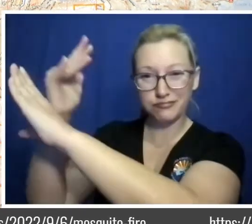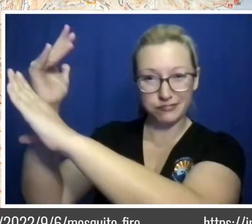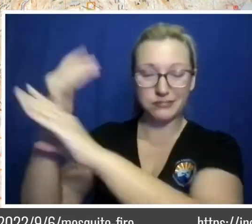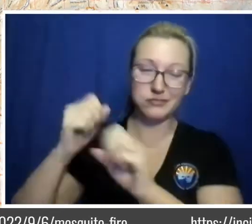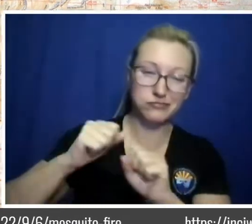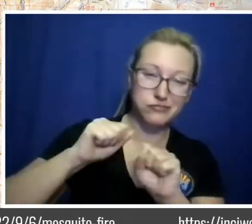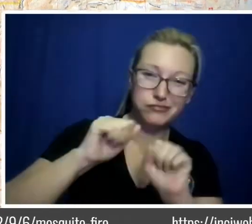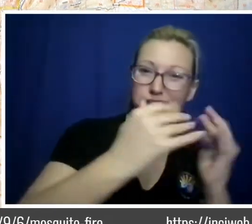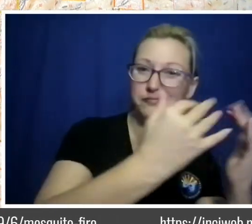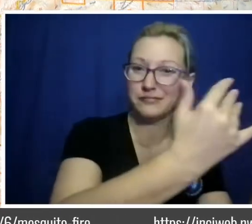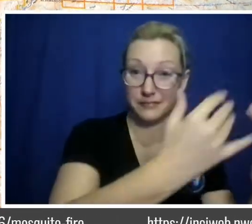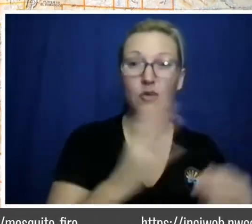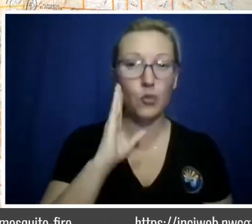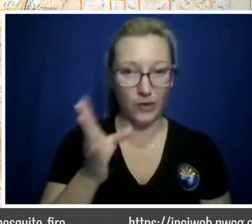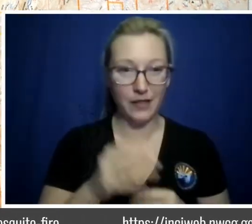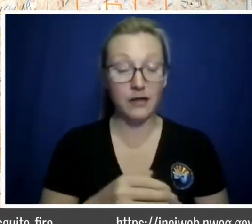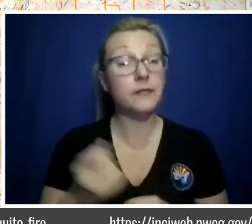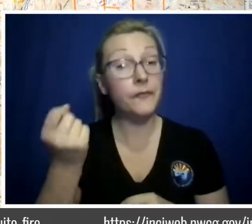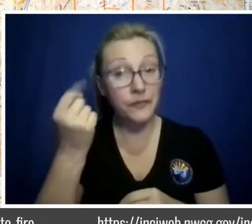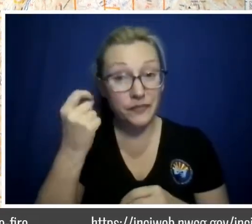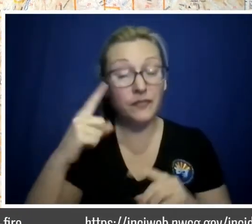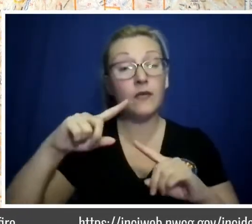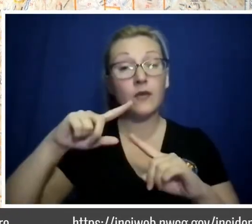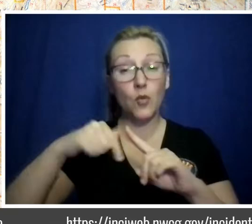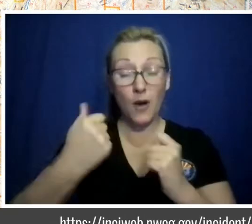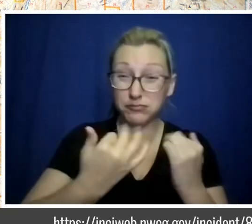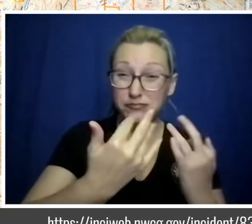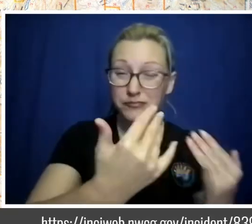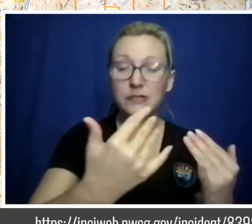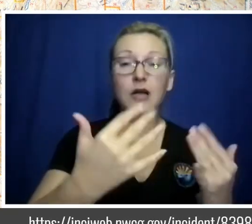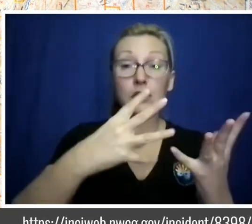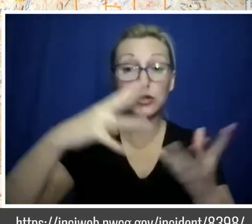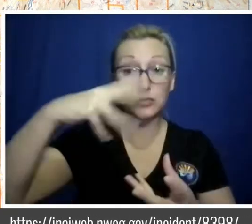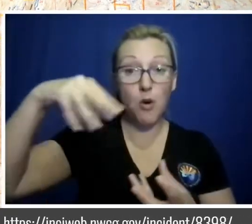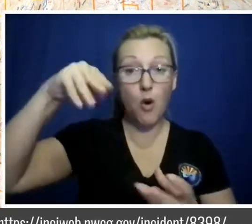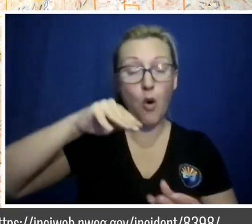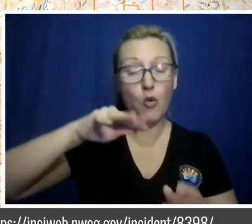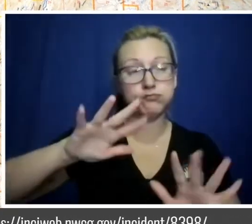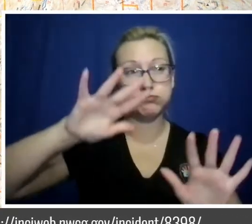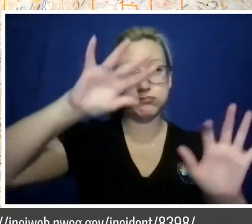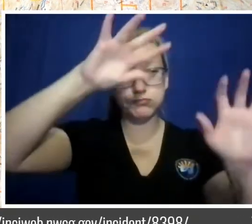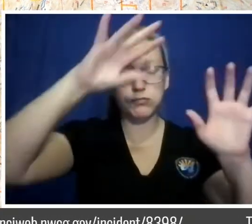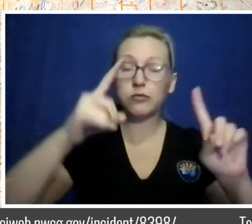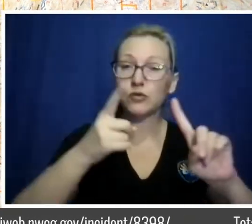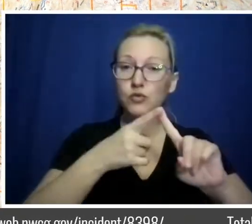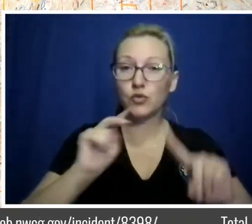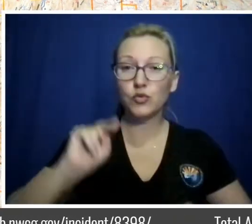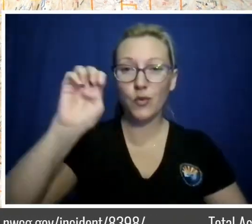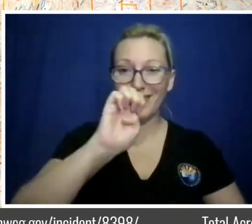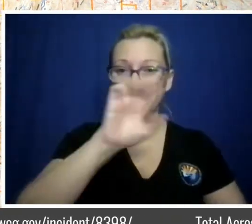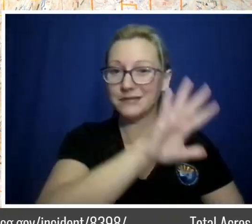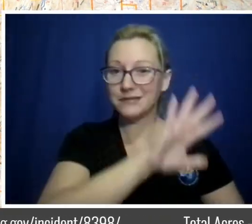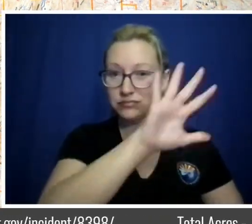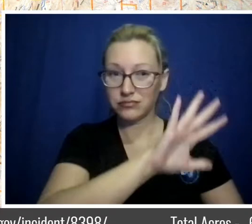Smoke will dramatically influence the fire up in the northeastern area as the wind pushes that smoke over it.